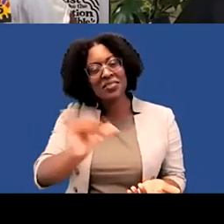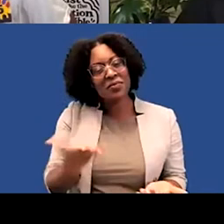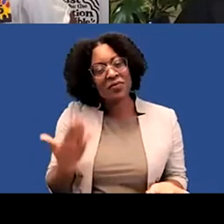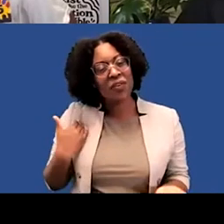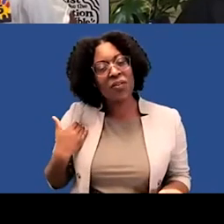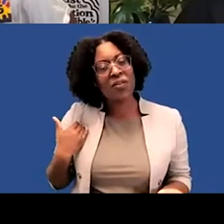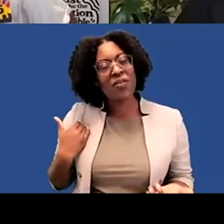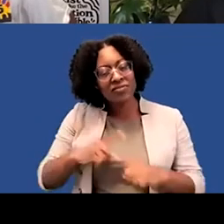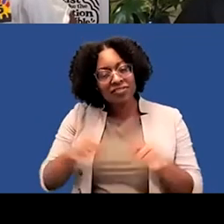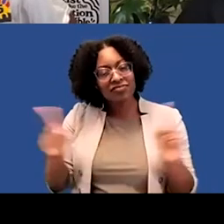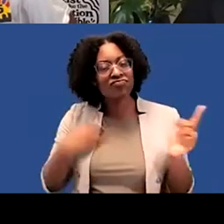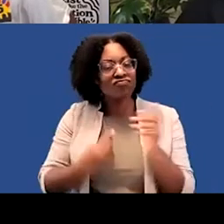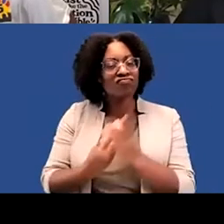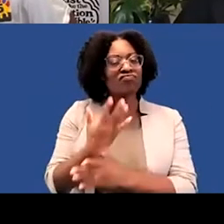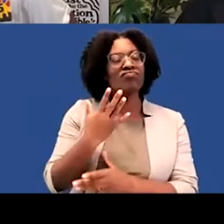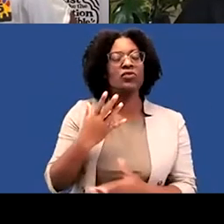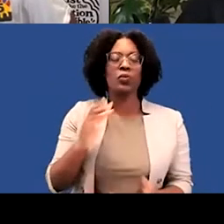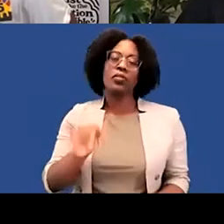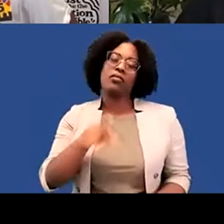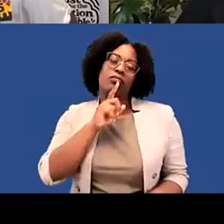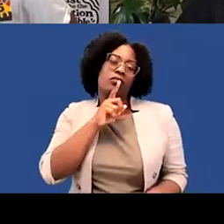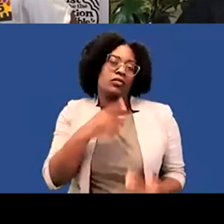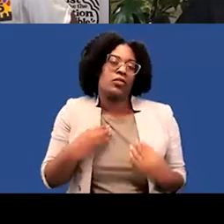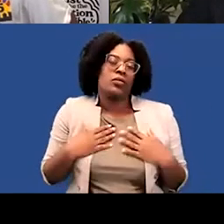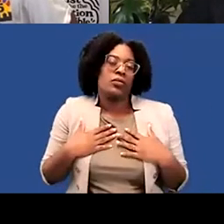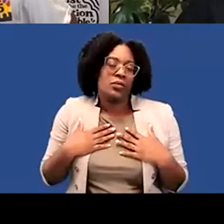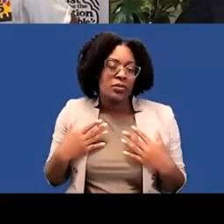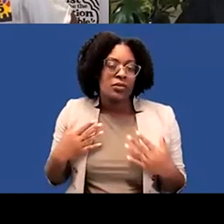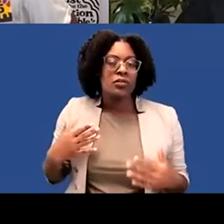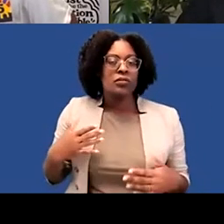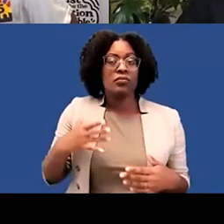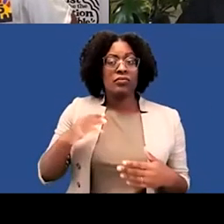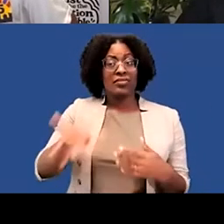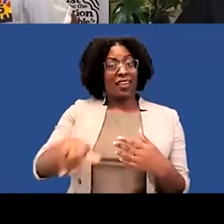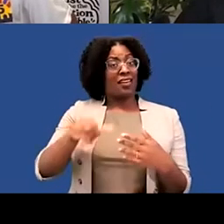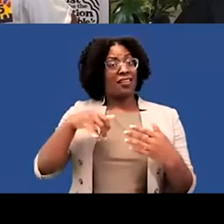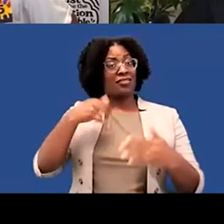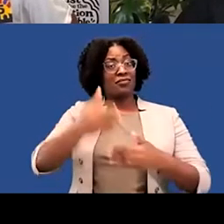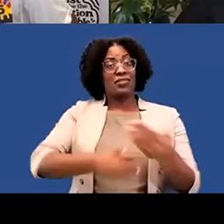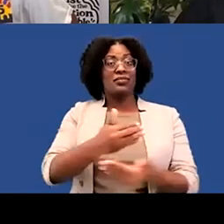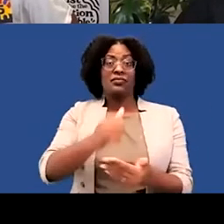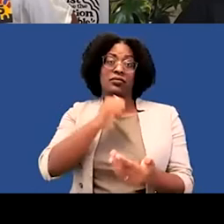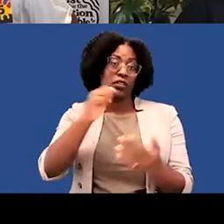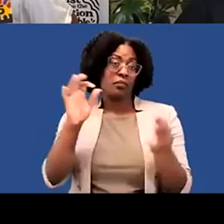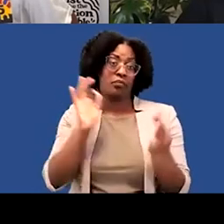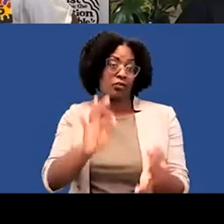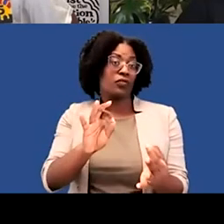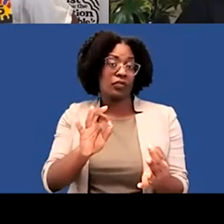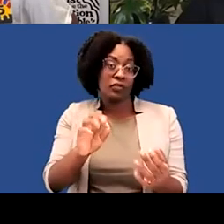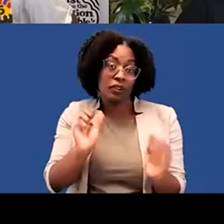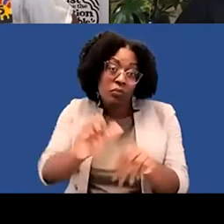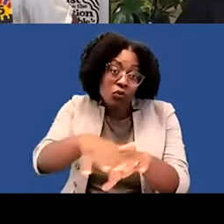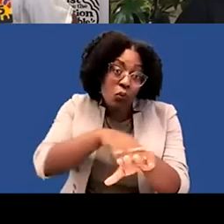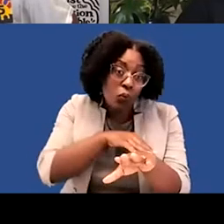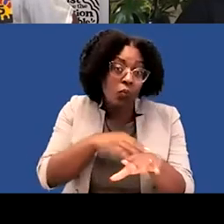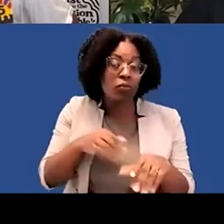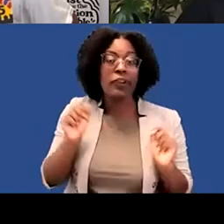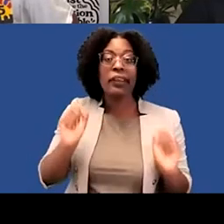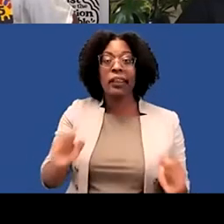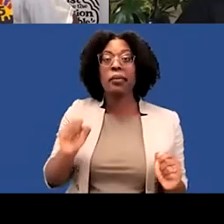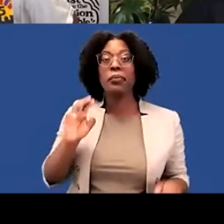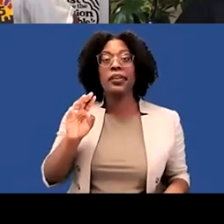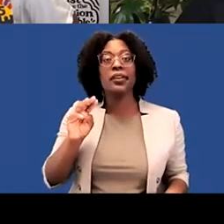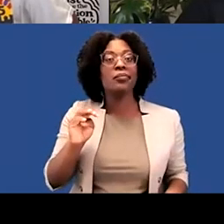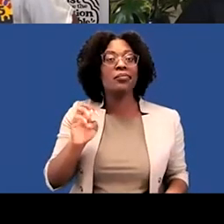not perfect. And the process can be very slow and messy, especially as one